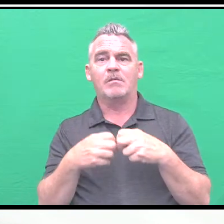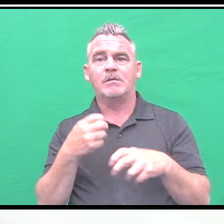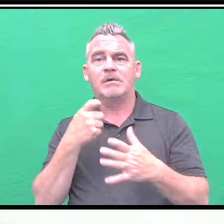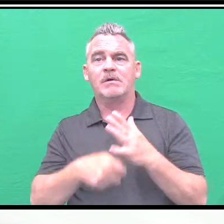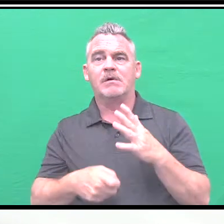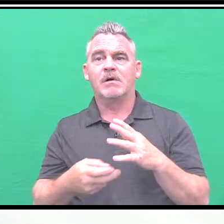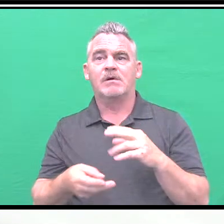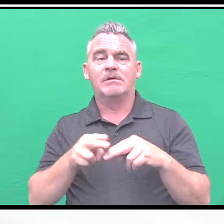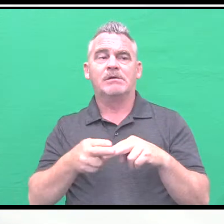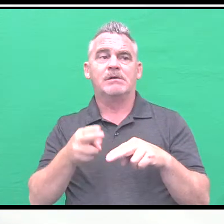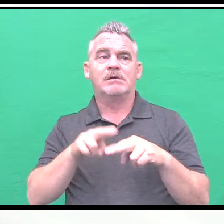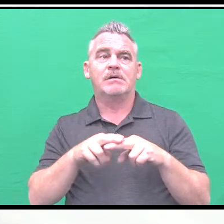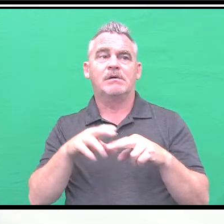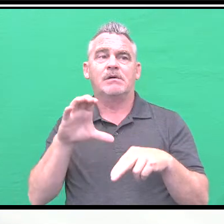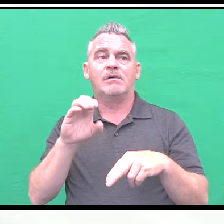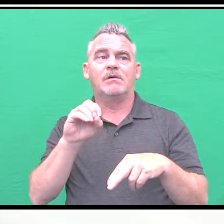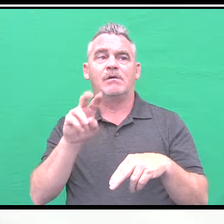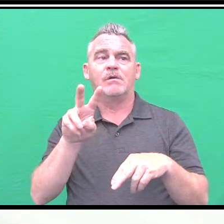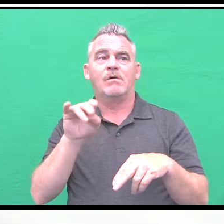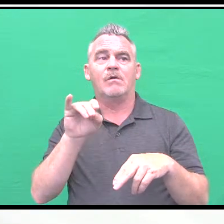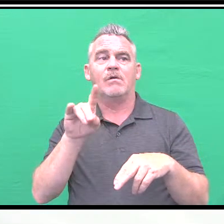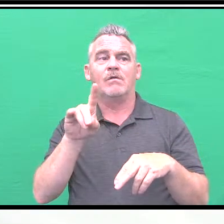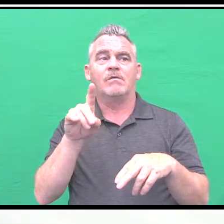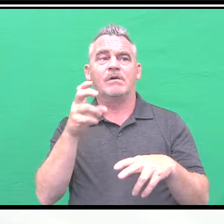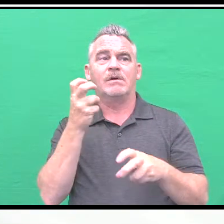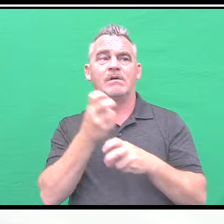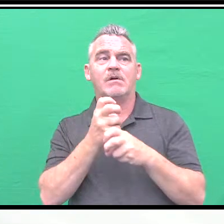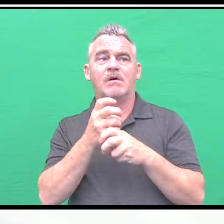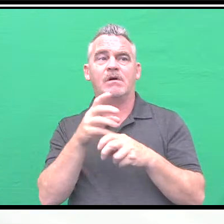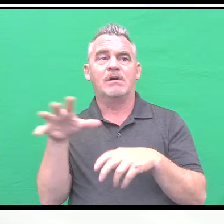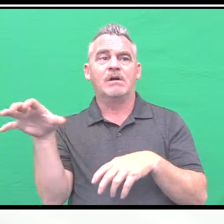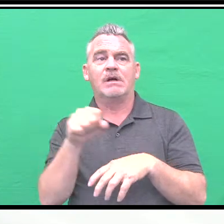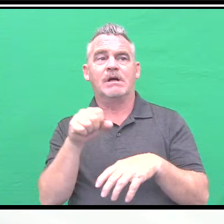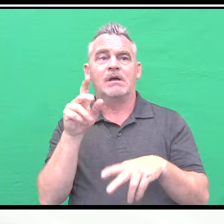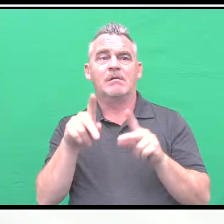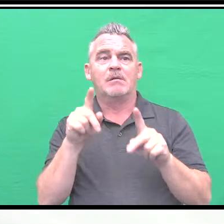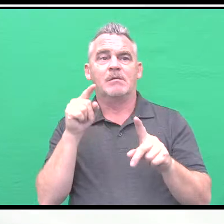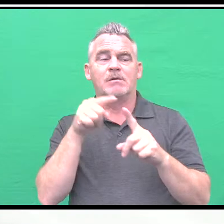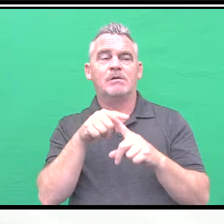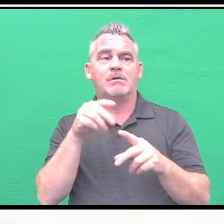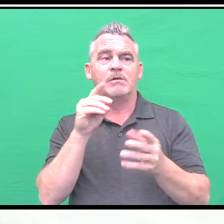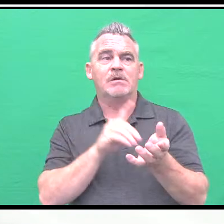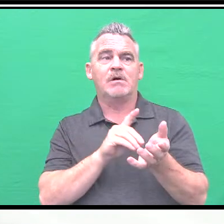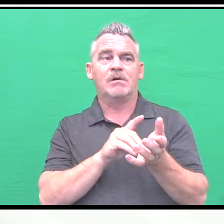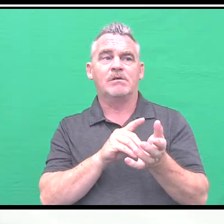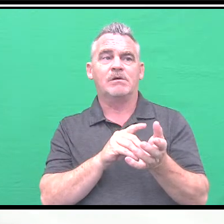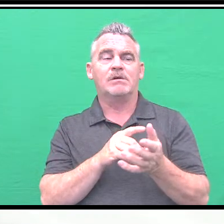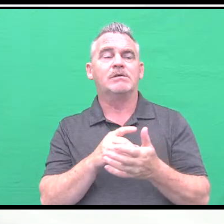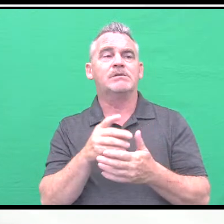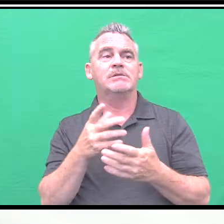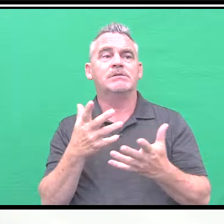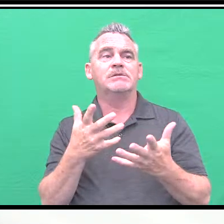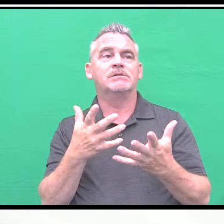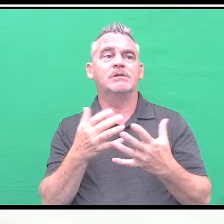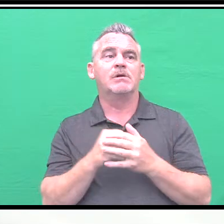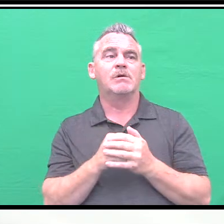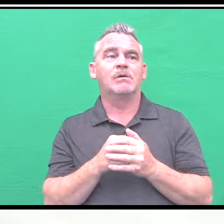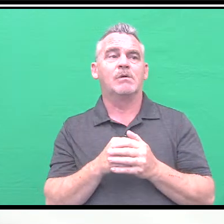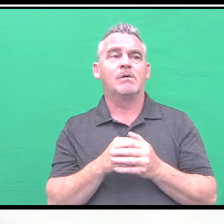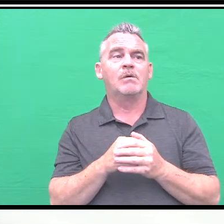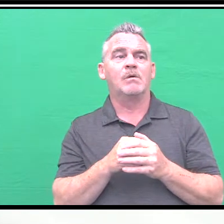COVID, it's been very hard to get people to the doctors, as you know. And so we are working